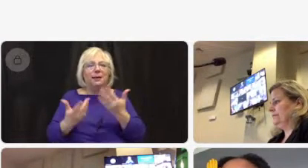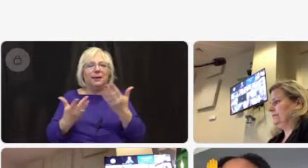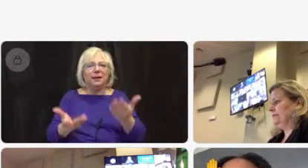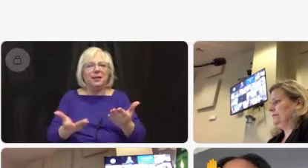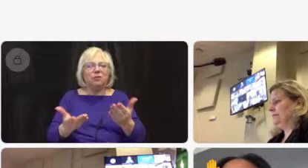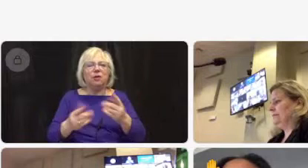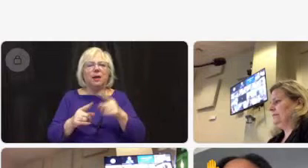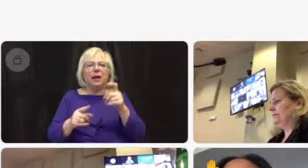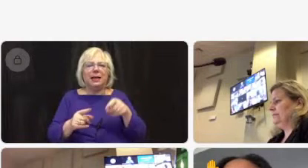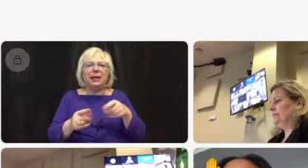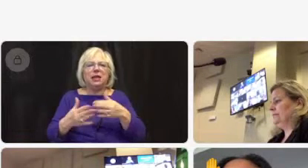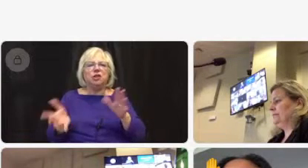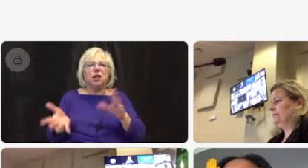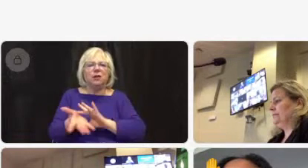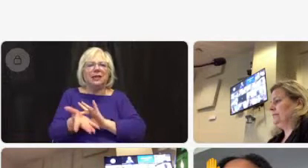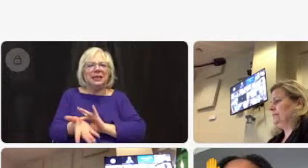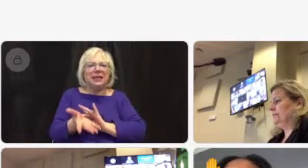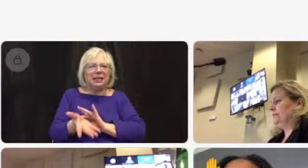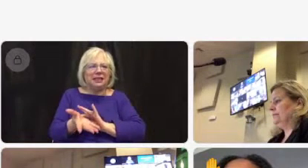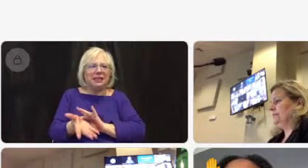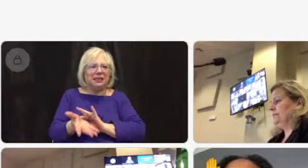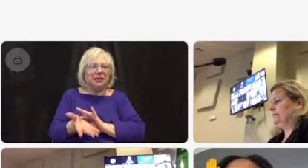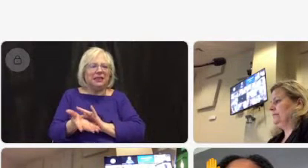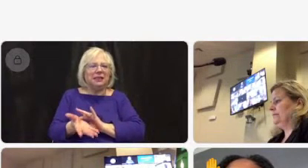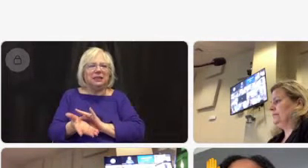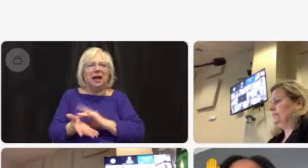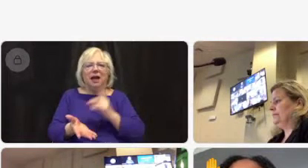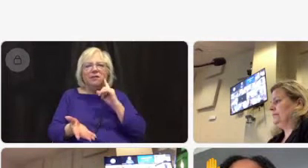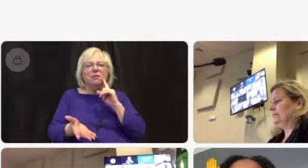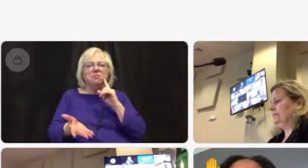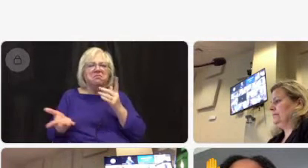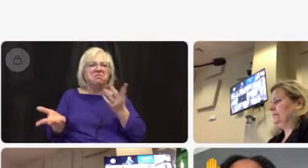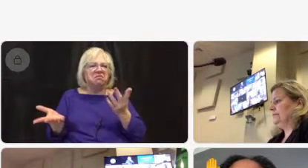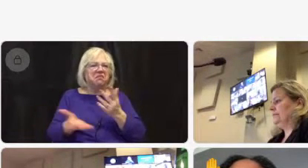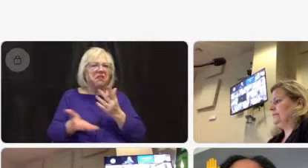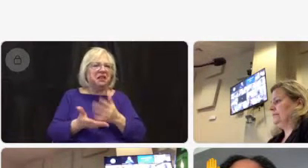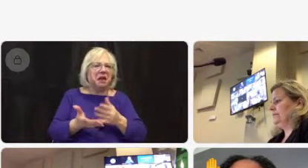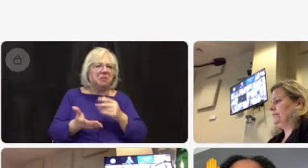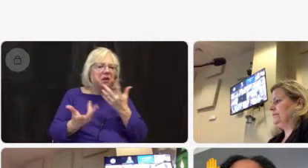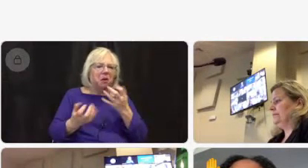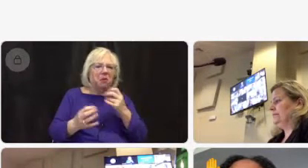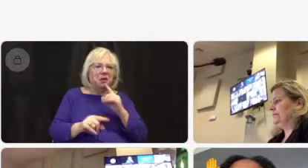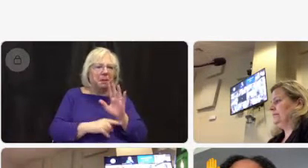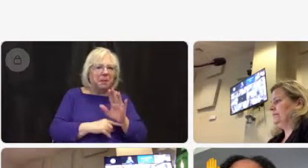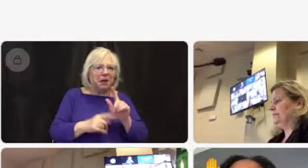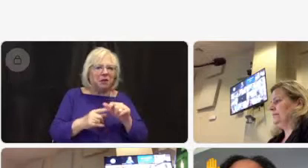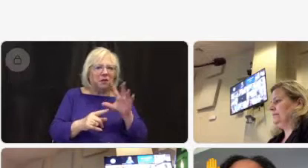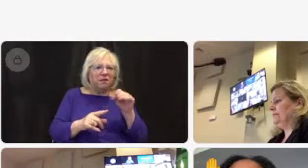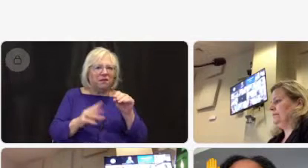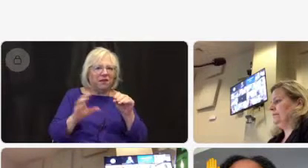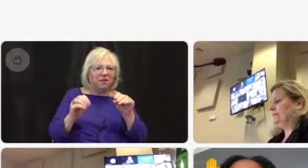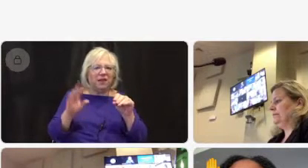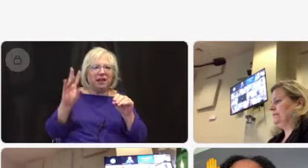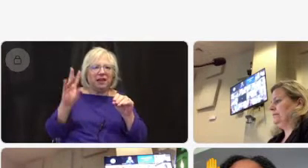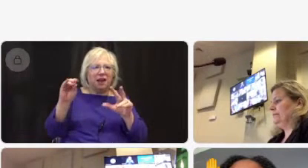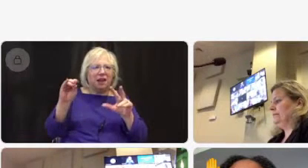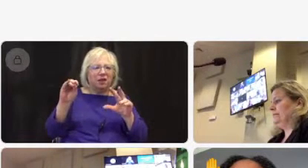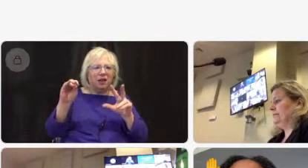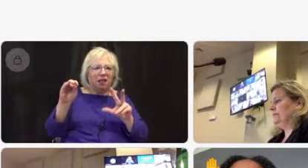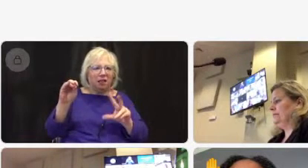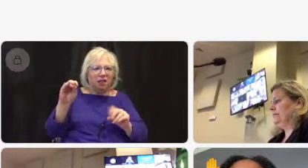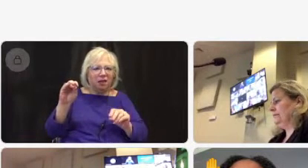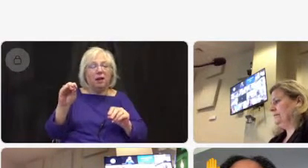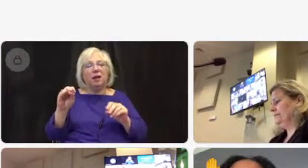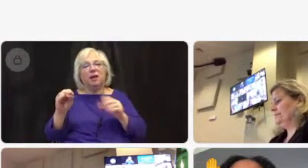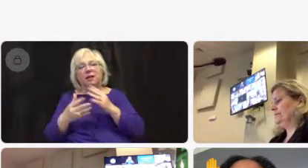needed to get a general sense. I've heard a general sense. Some may not want to commit to a 50-50, 70-30. Some